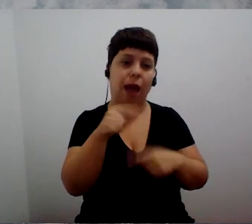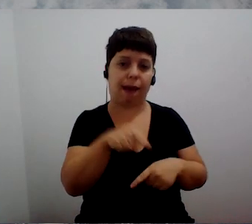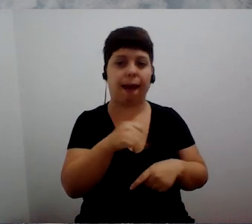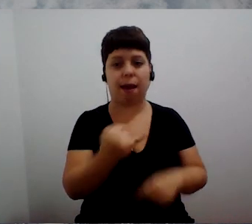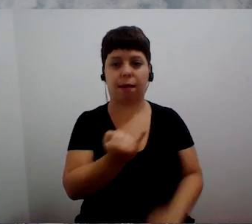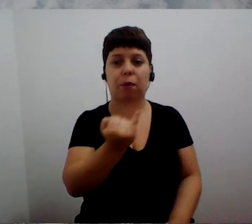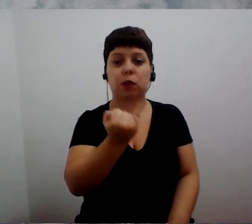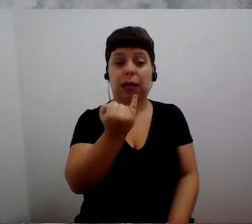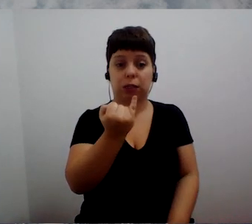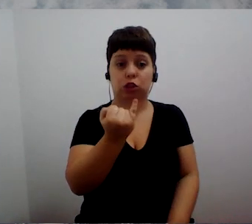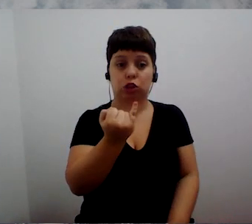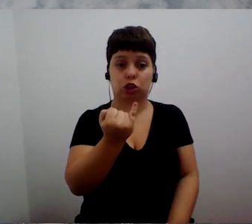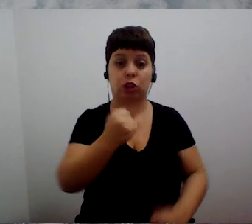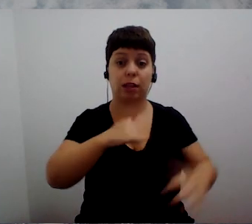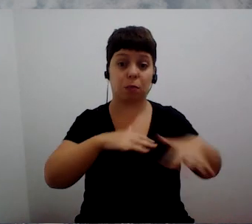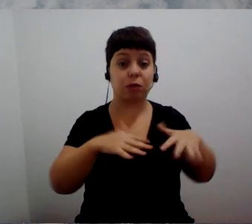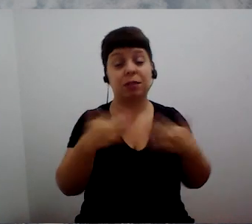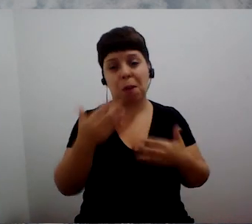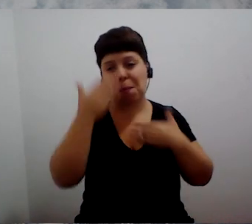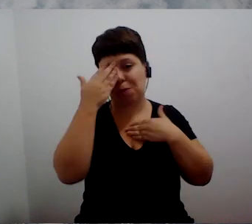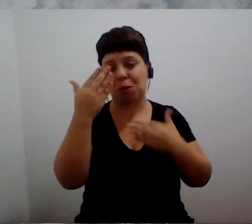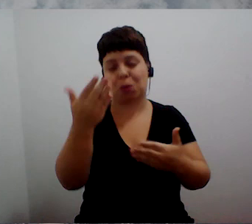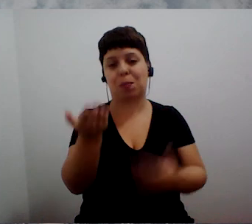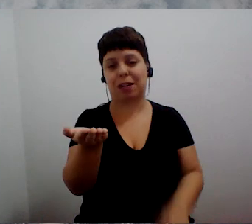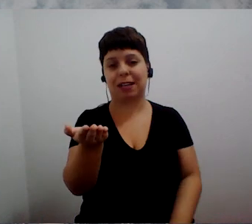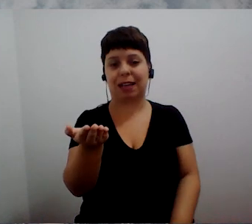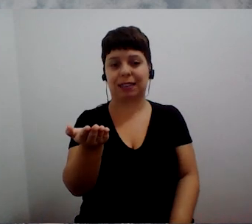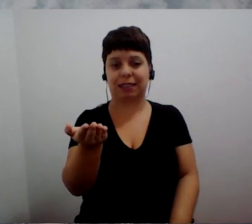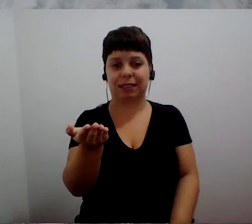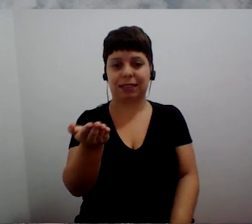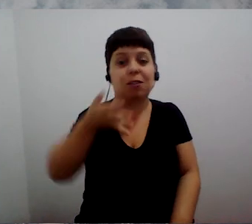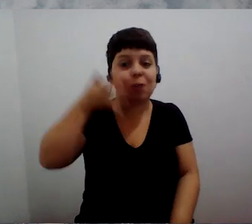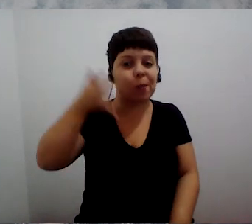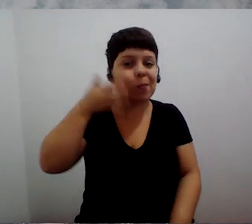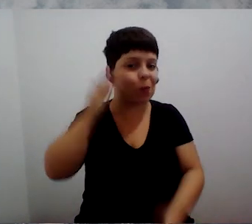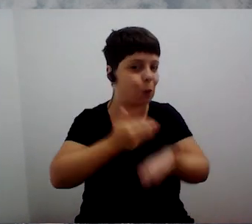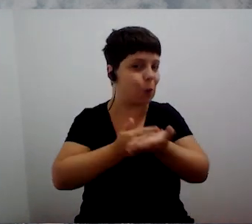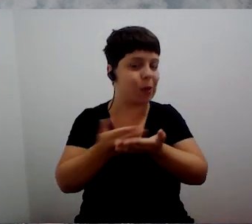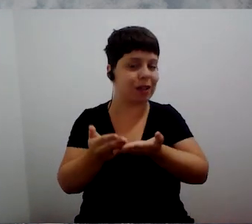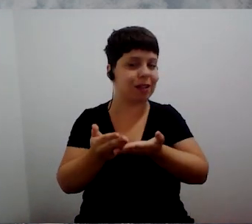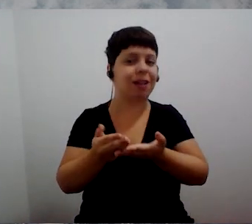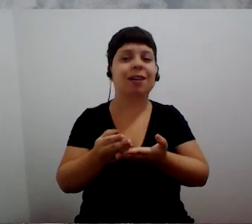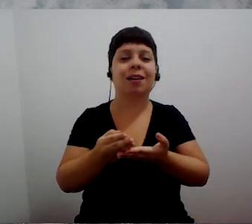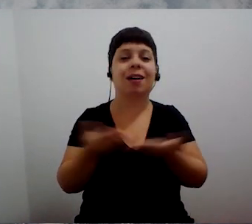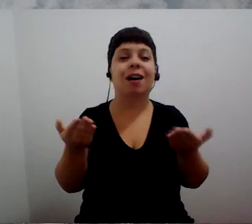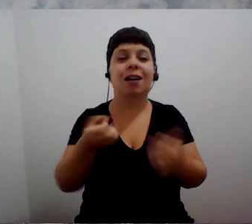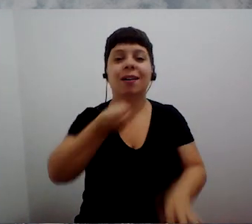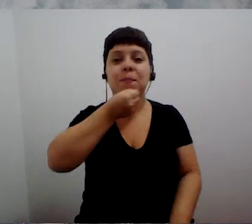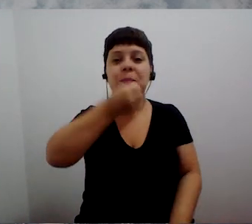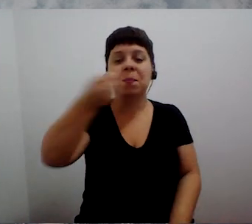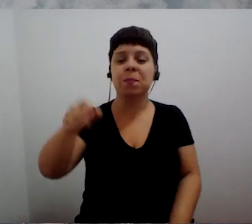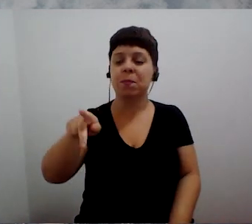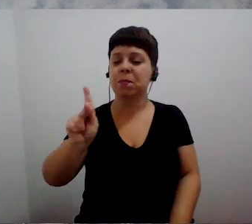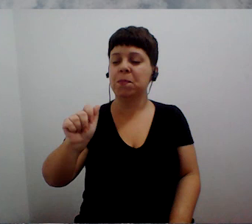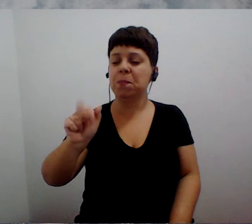part of this movement. So thank you very much for your initial statements, and I will give the floor to Karen